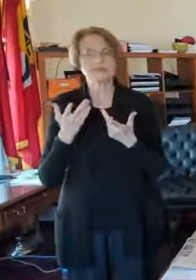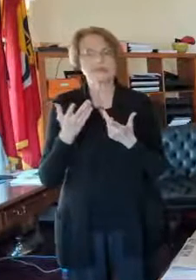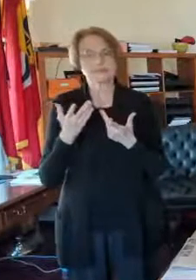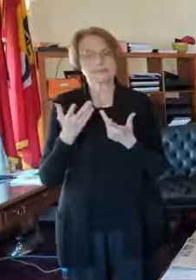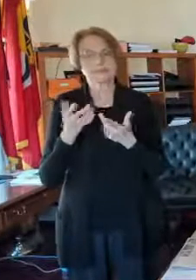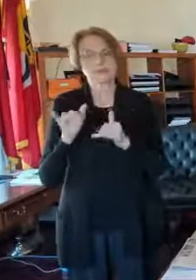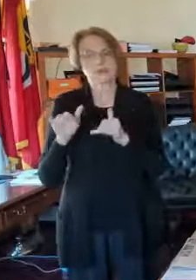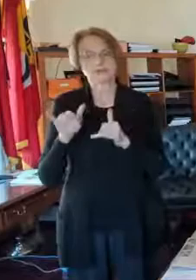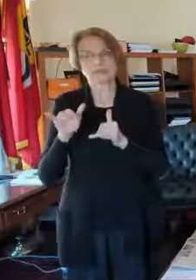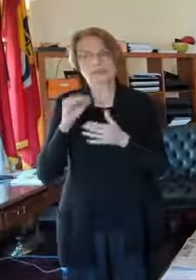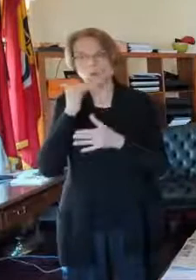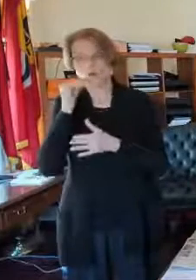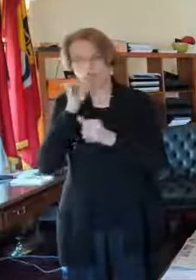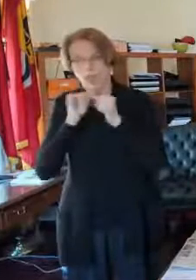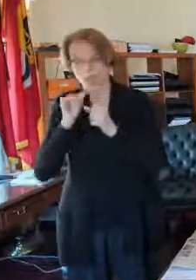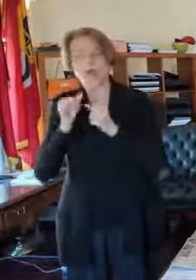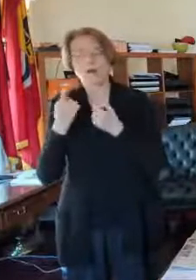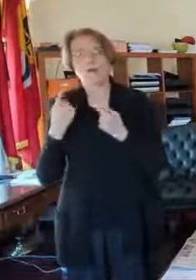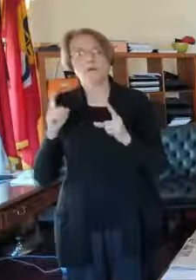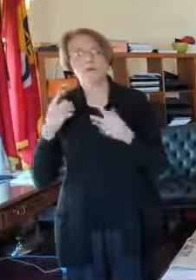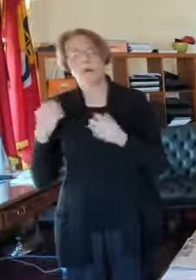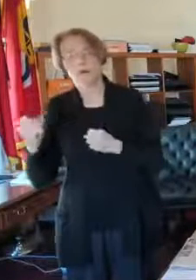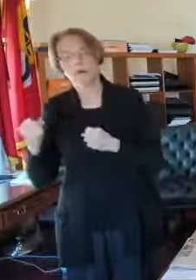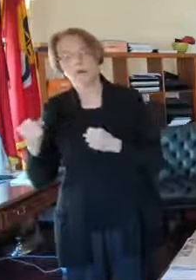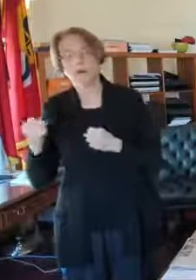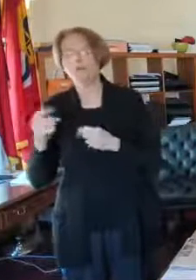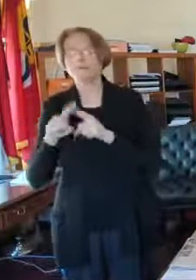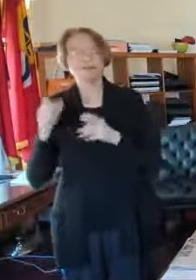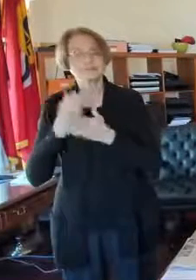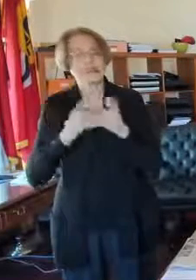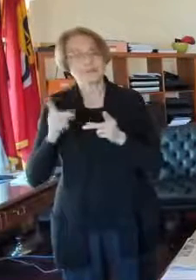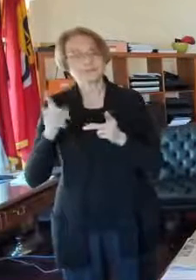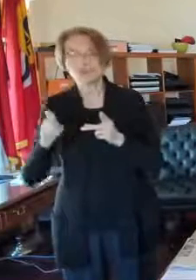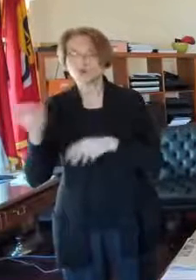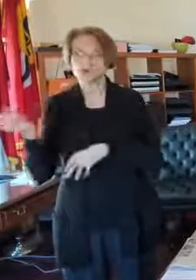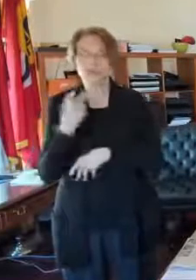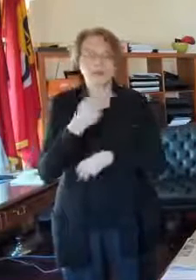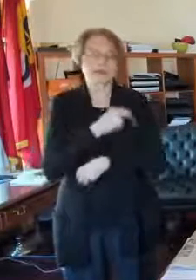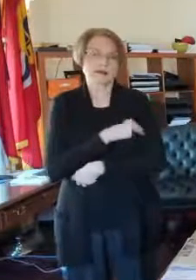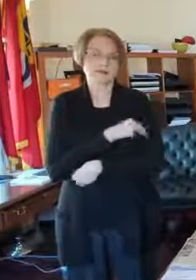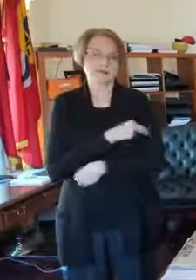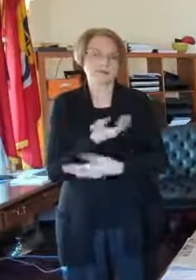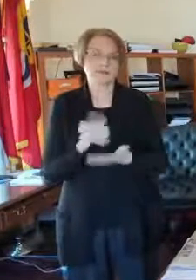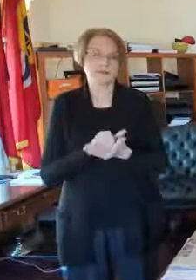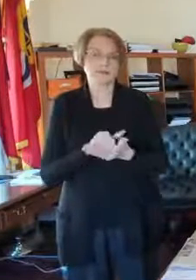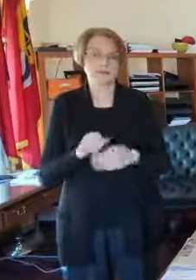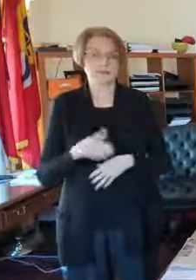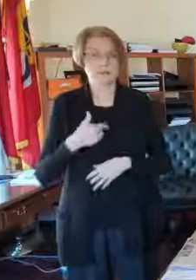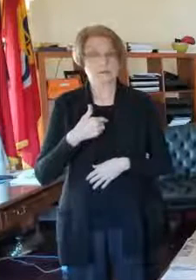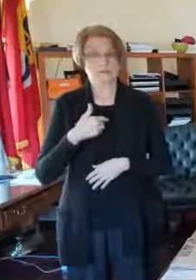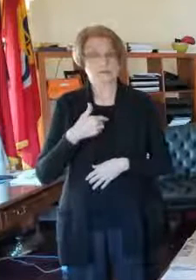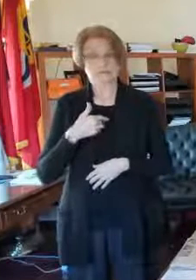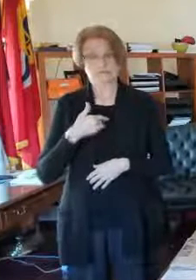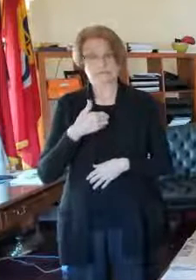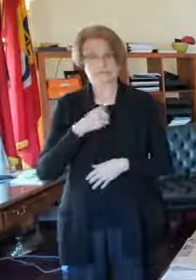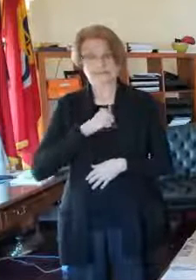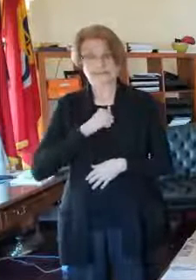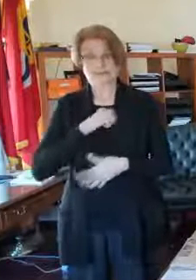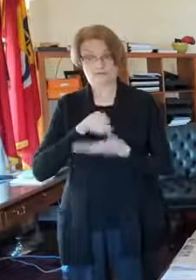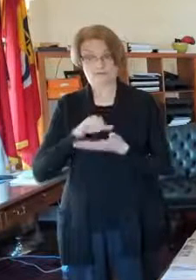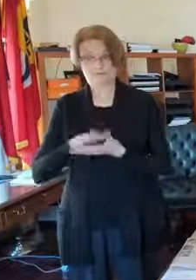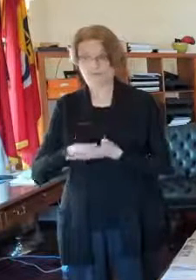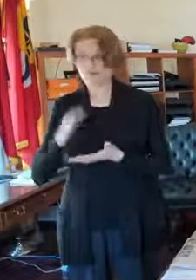that were discharged, but that's not something that I'm personally tracking. So last